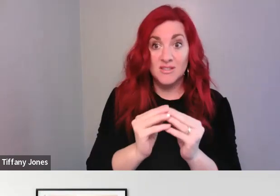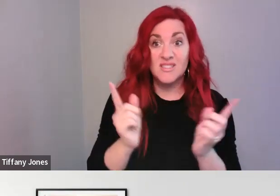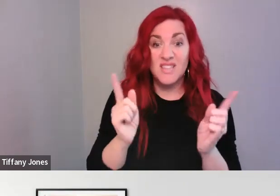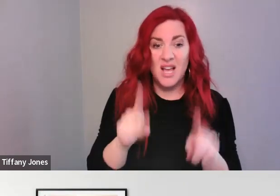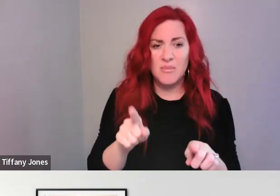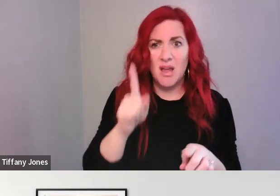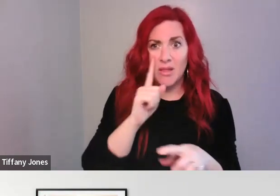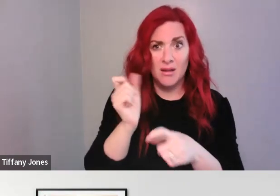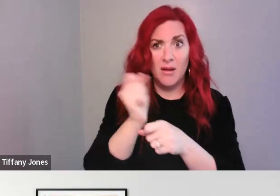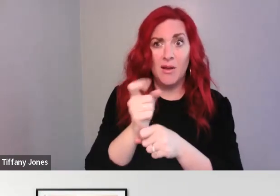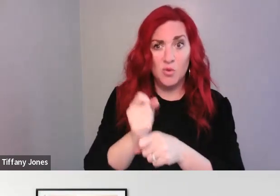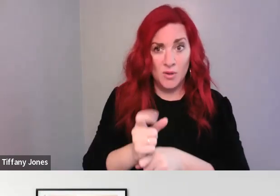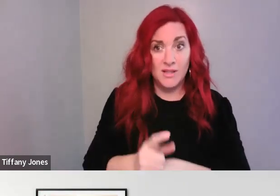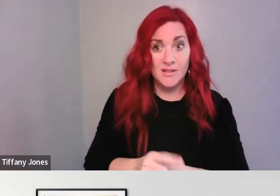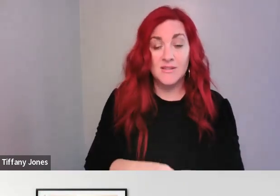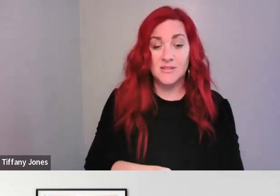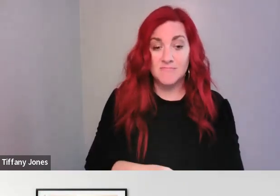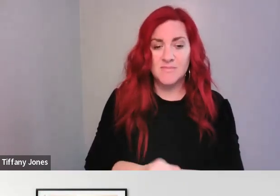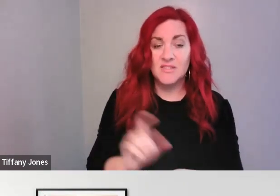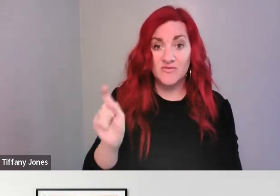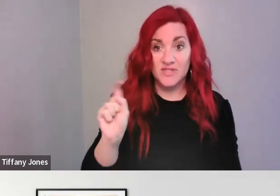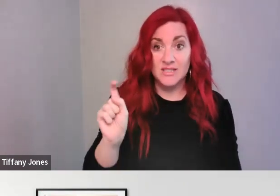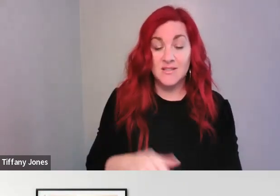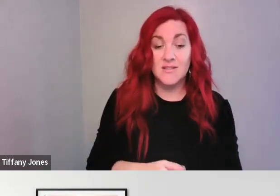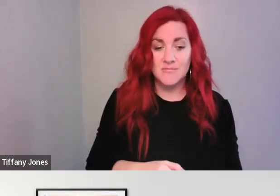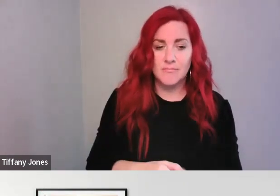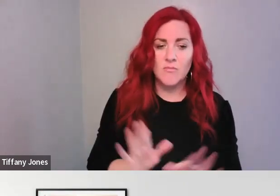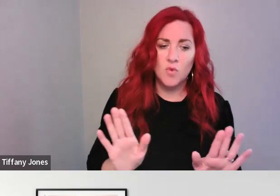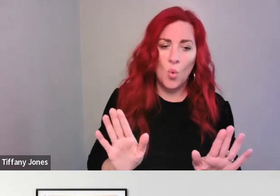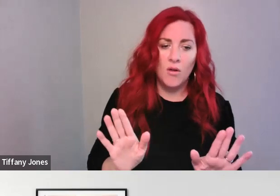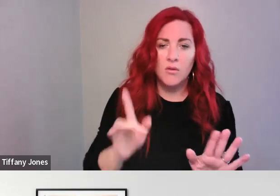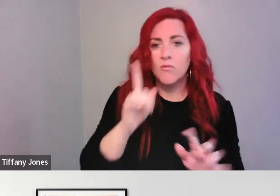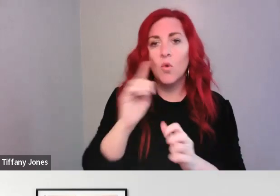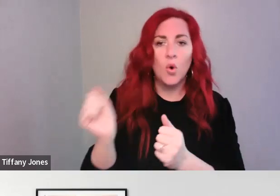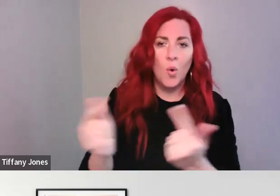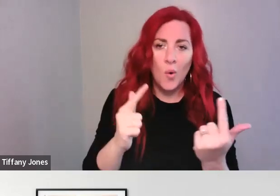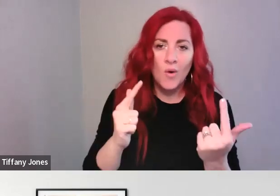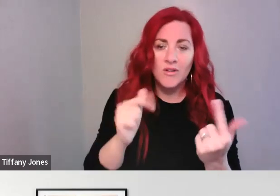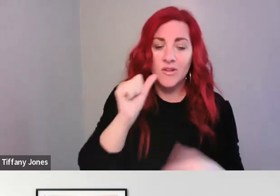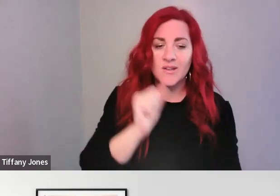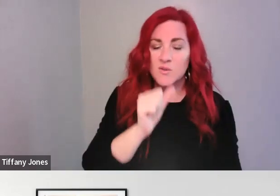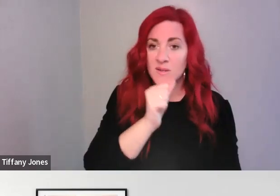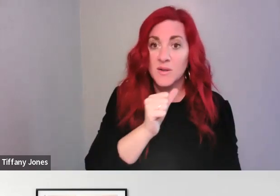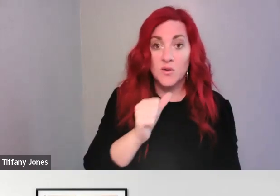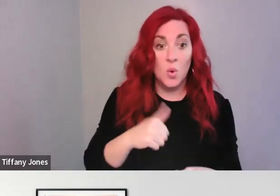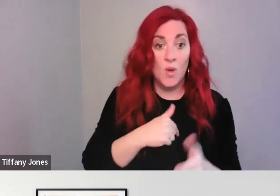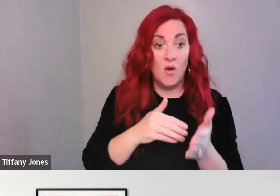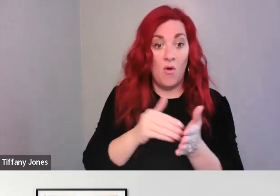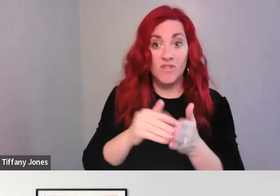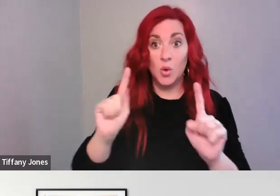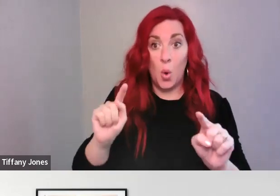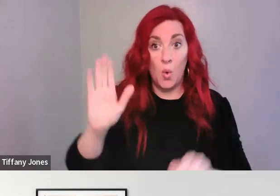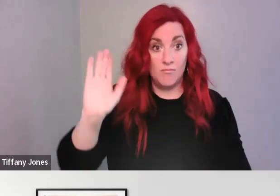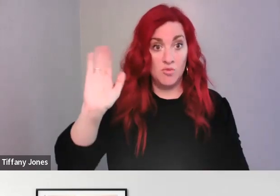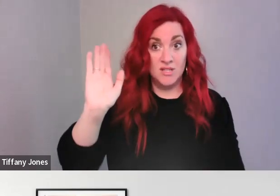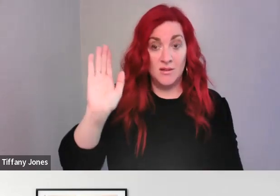think, annually in Phoenix, well, I guess for all of Arizona. And so we often present there as well. That's a really